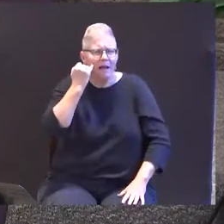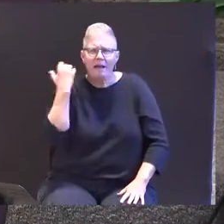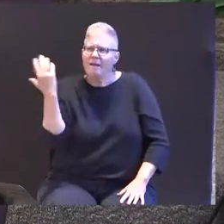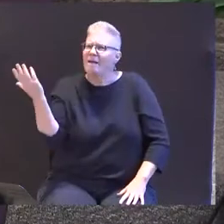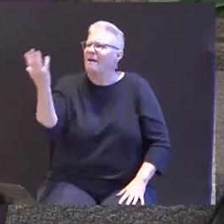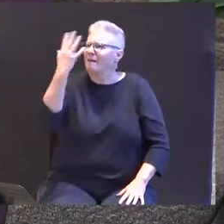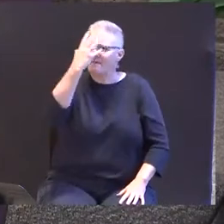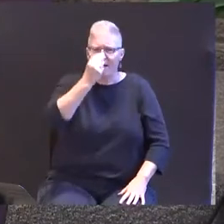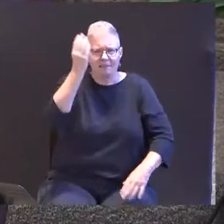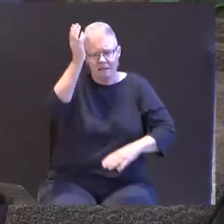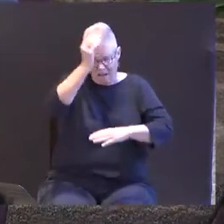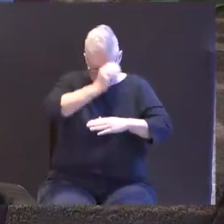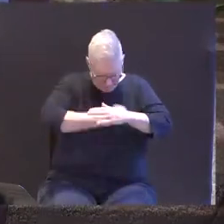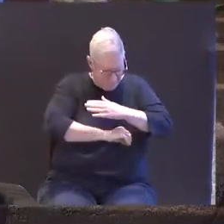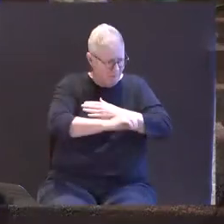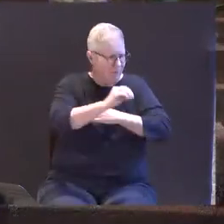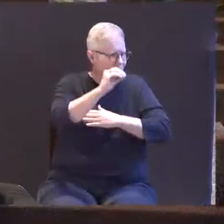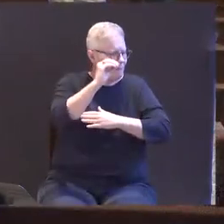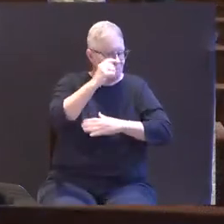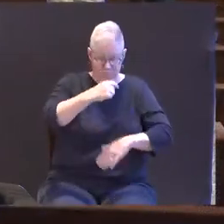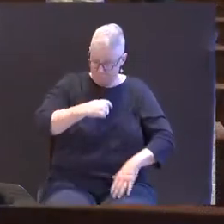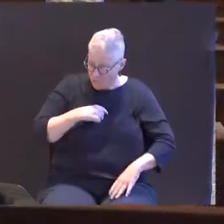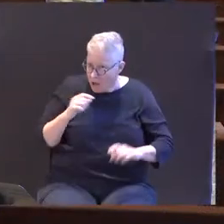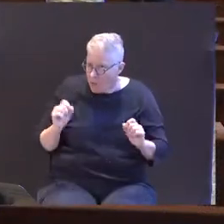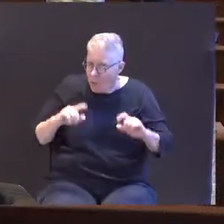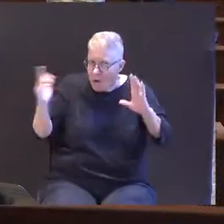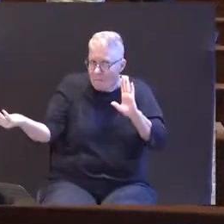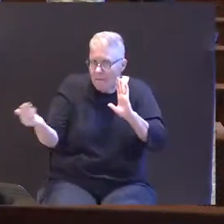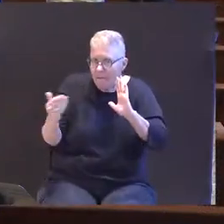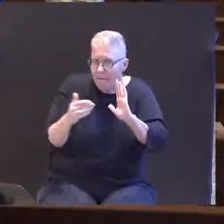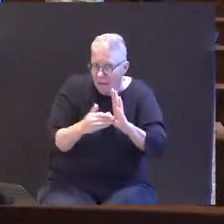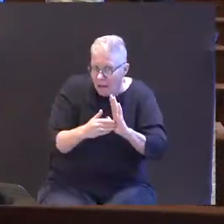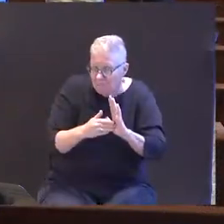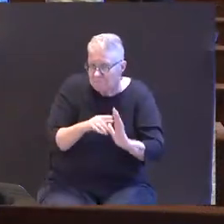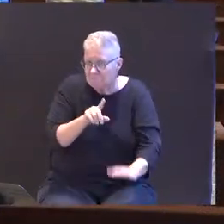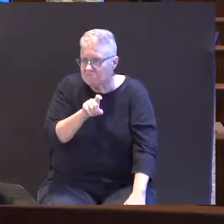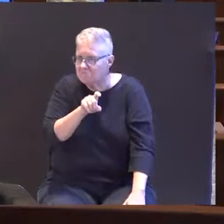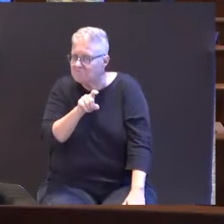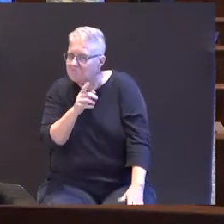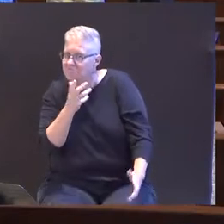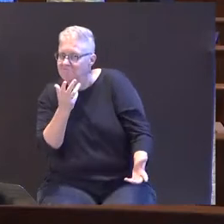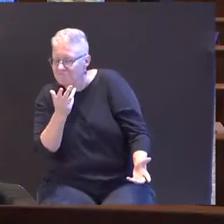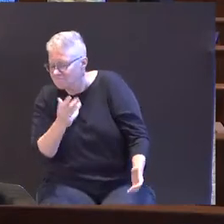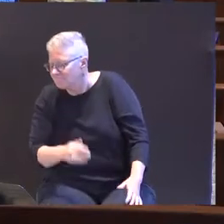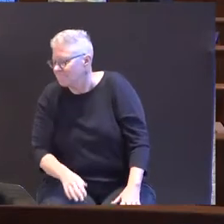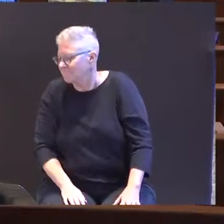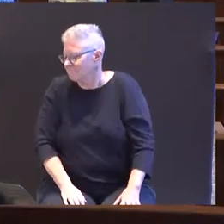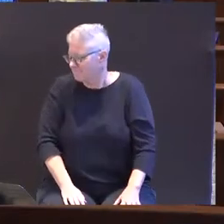long, will I even wake up again or something?